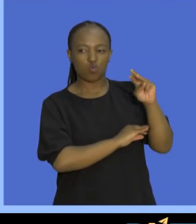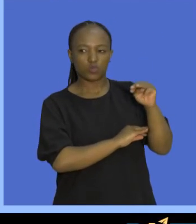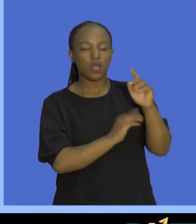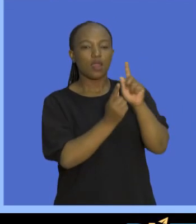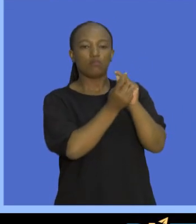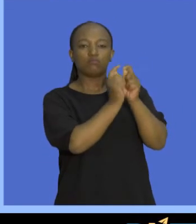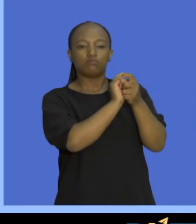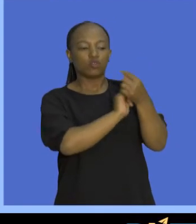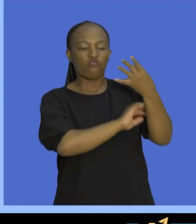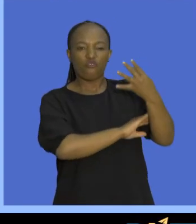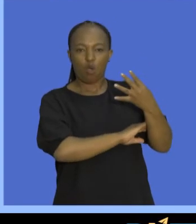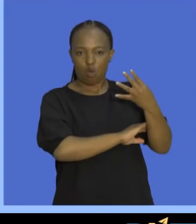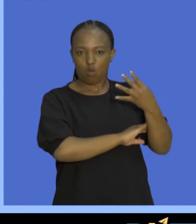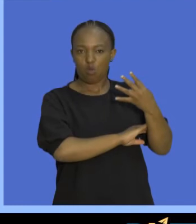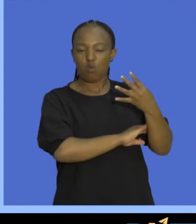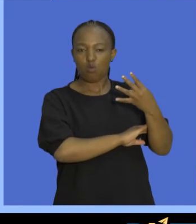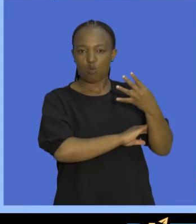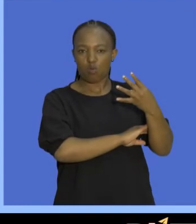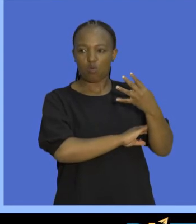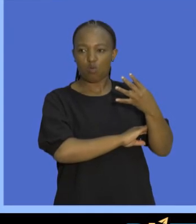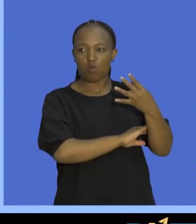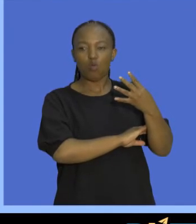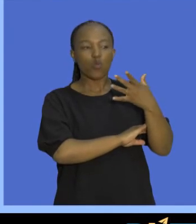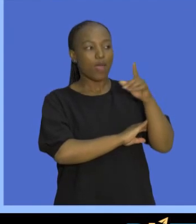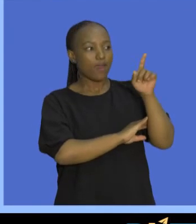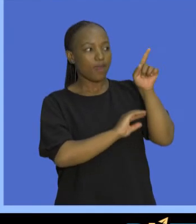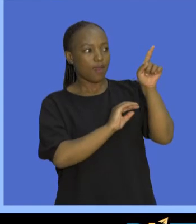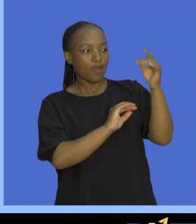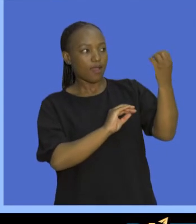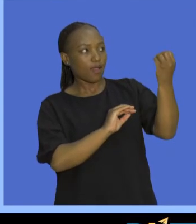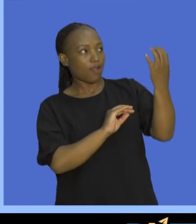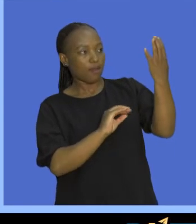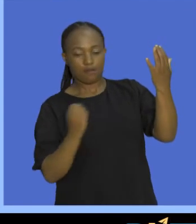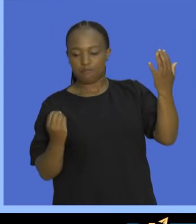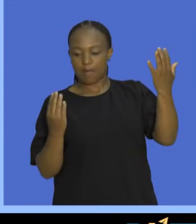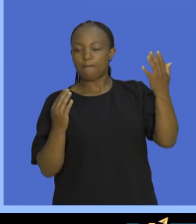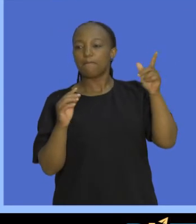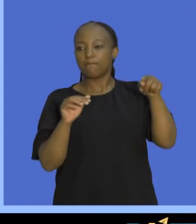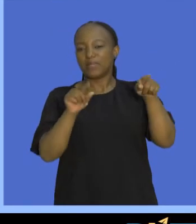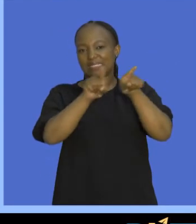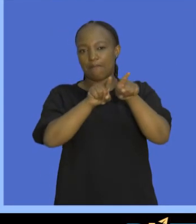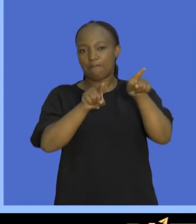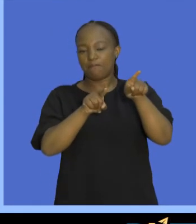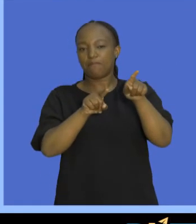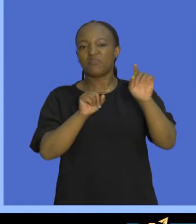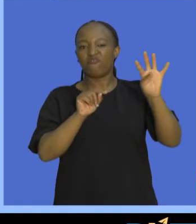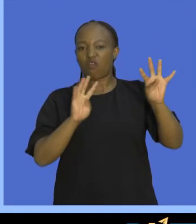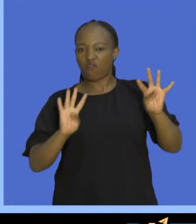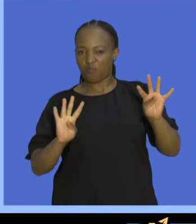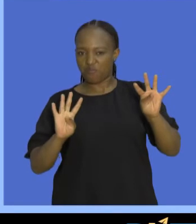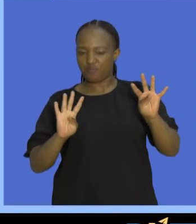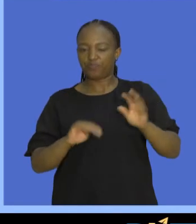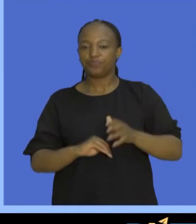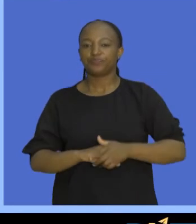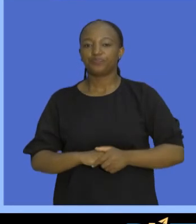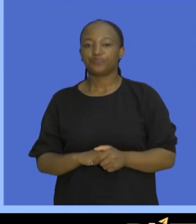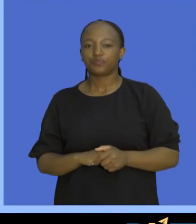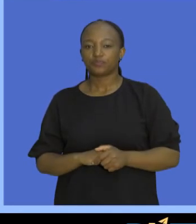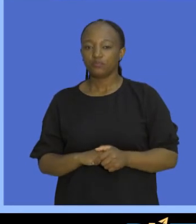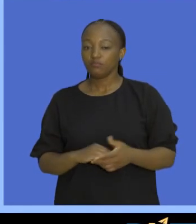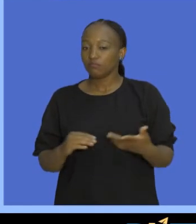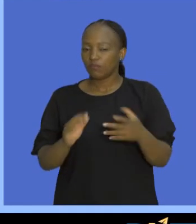it 4 ohms so that these 2 resistors, they become identical, okay? Now, if you realize that